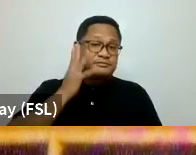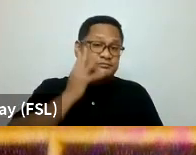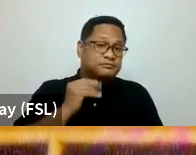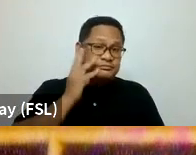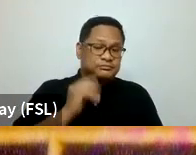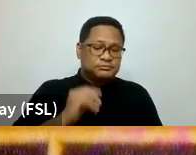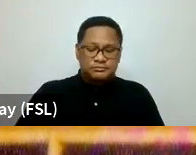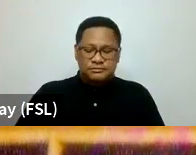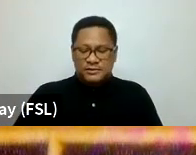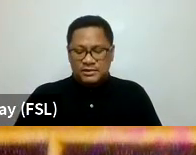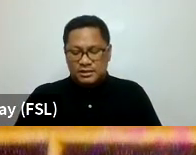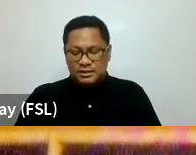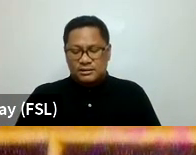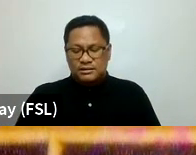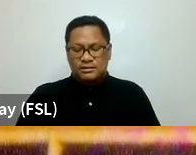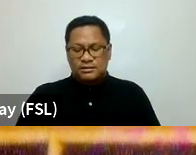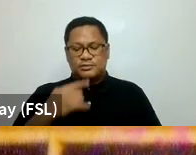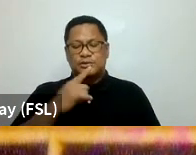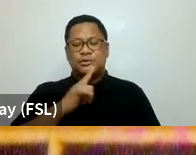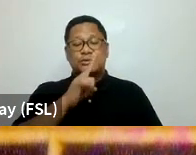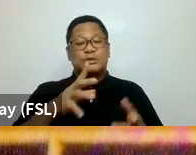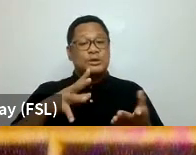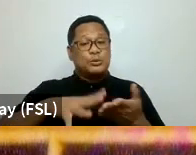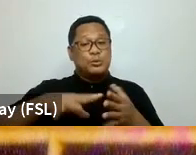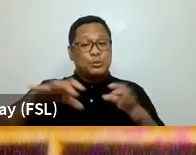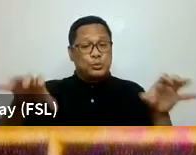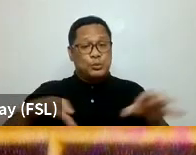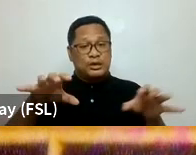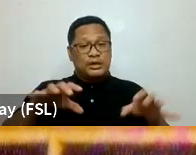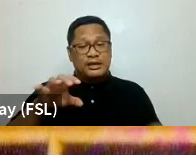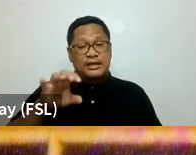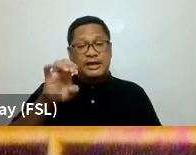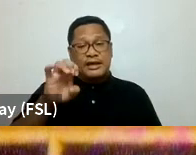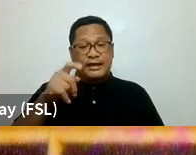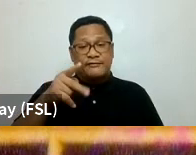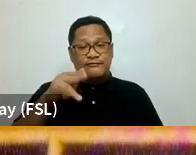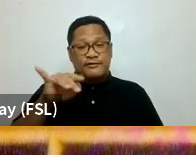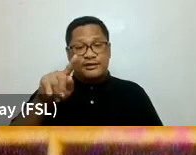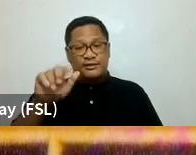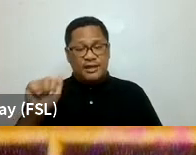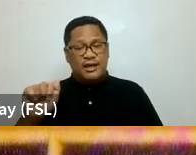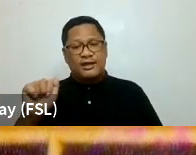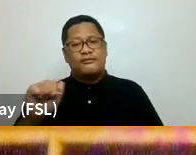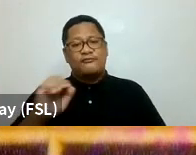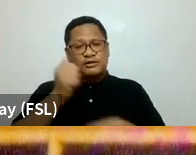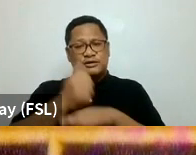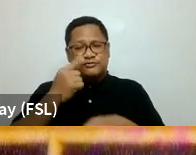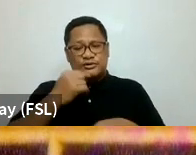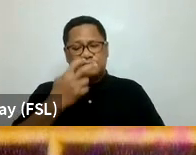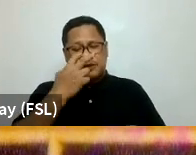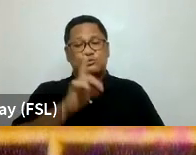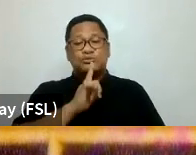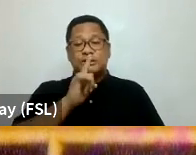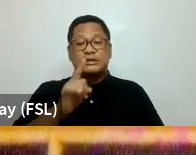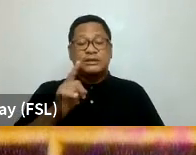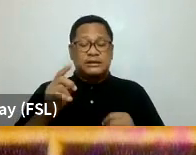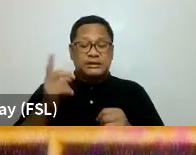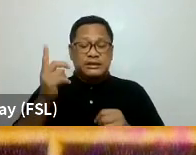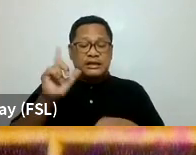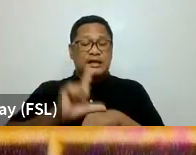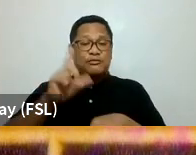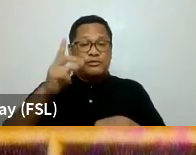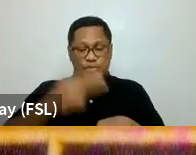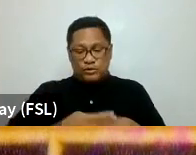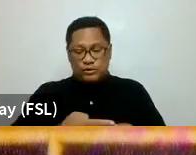the EFETA Foundation for the Blind, I noticed that livelihood for the blind is a